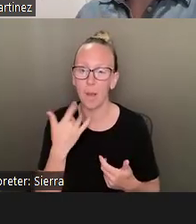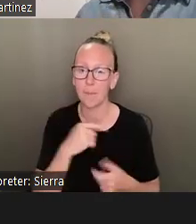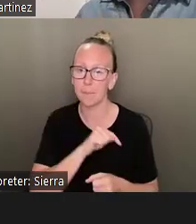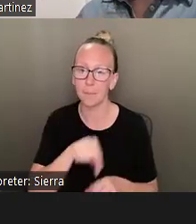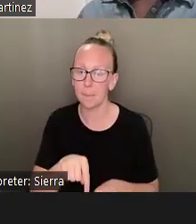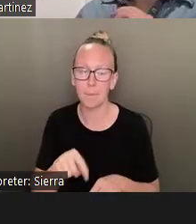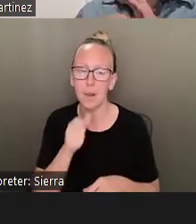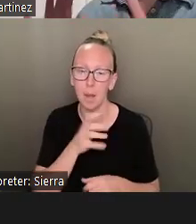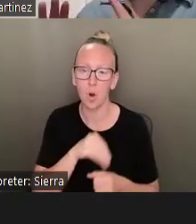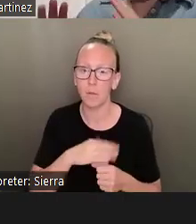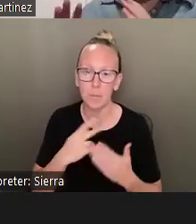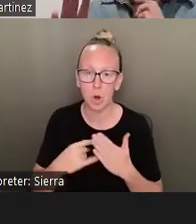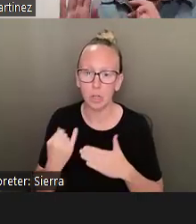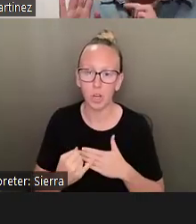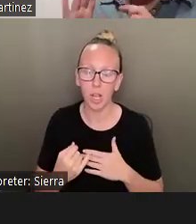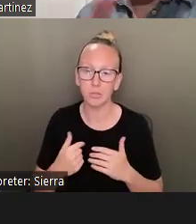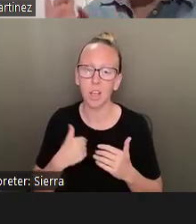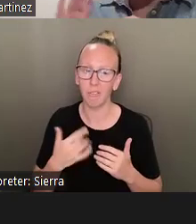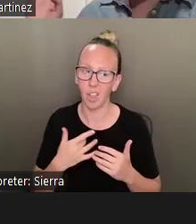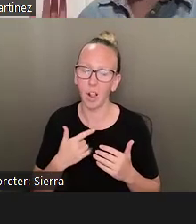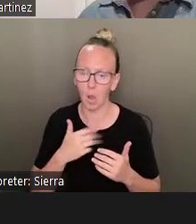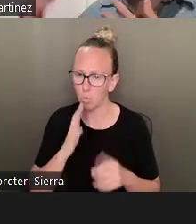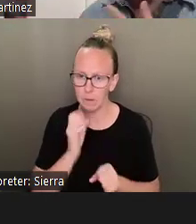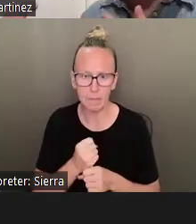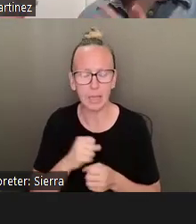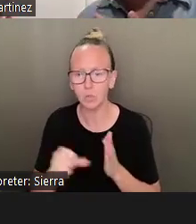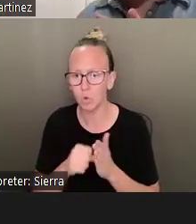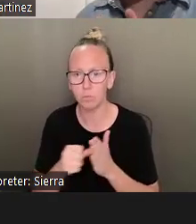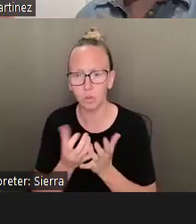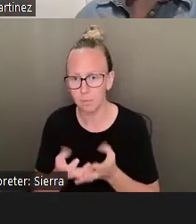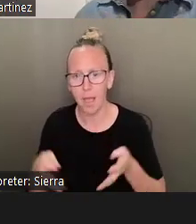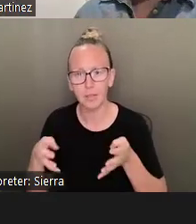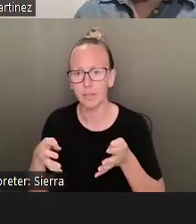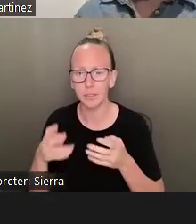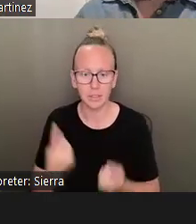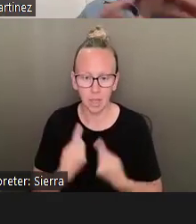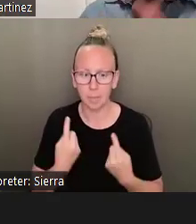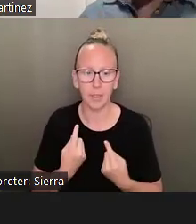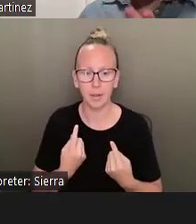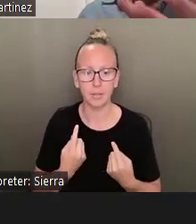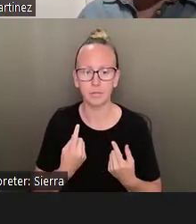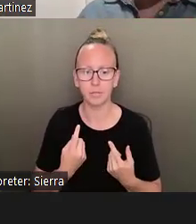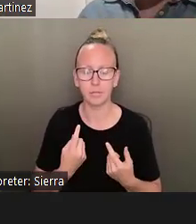doing. I was very sure that I was going to make a sculptural basket work, which I did, which you can see in there. And I was very sure I was going to make some prints,